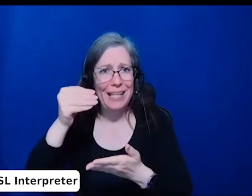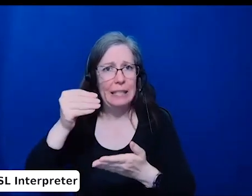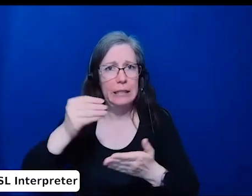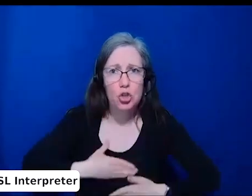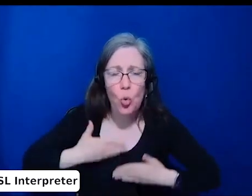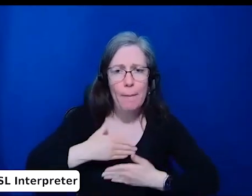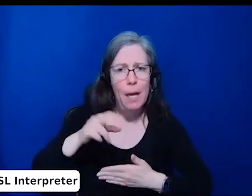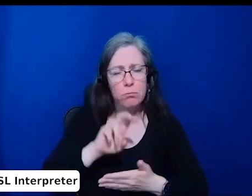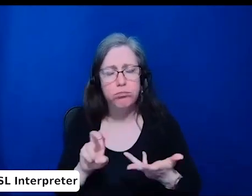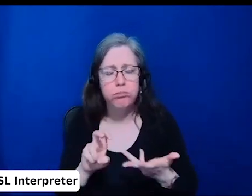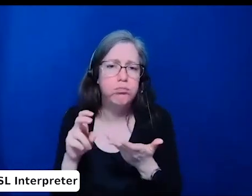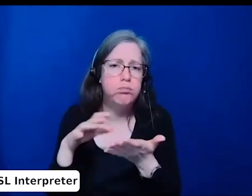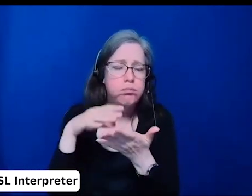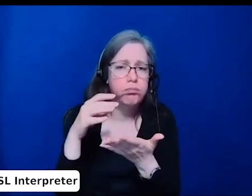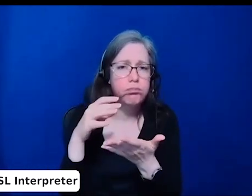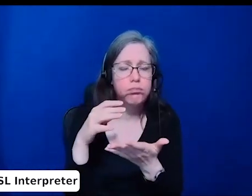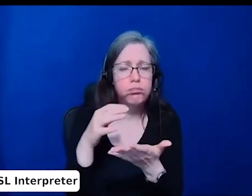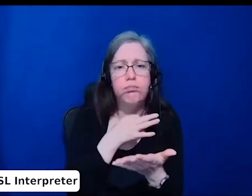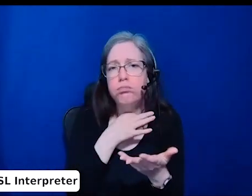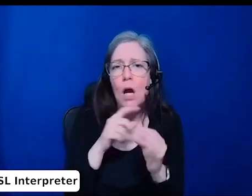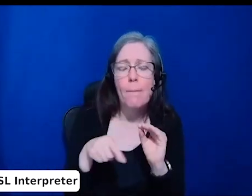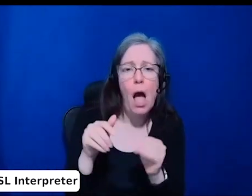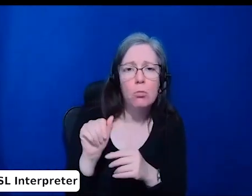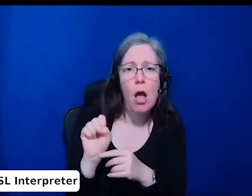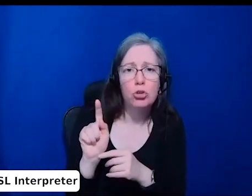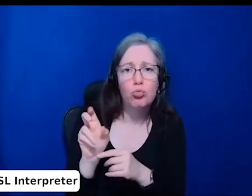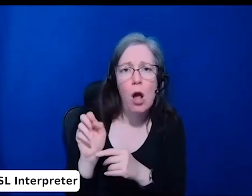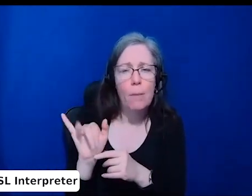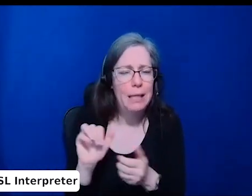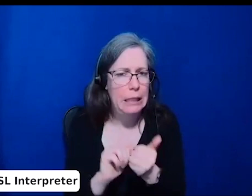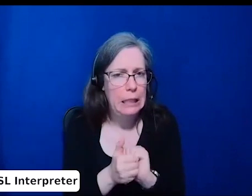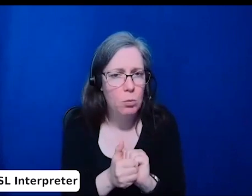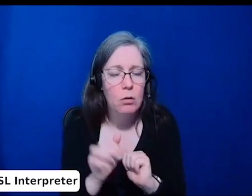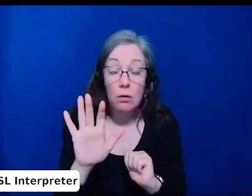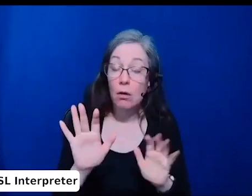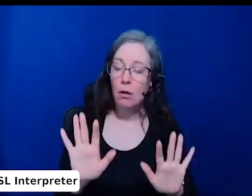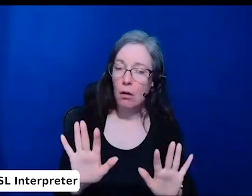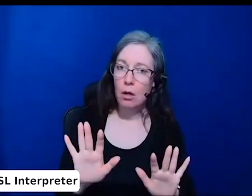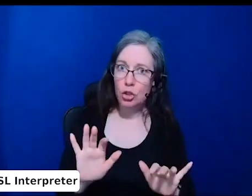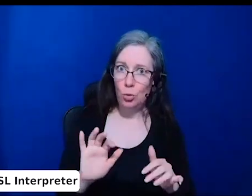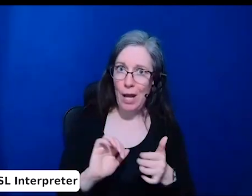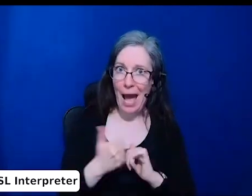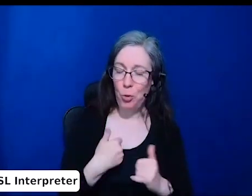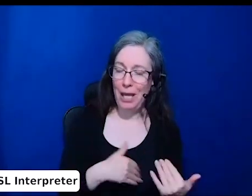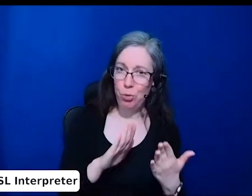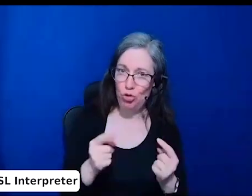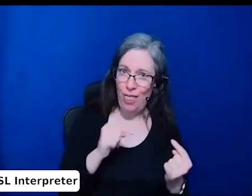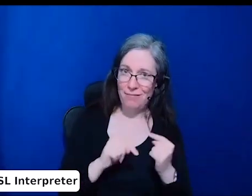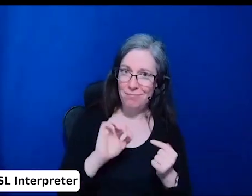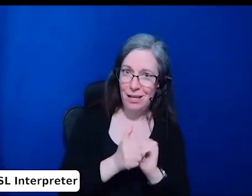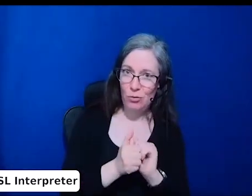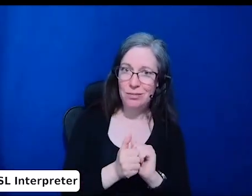outreach? Now, how did we approach answering those questions? What we did is we made a